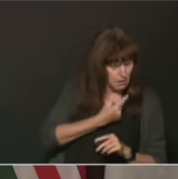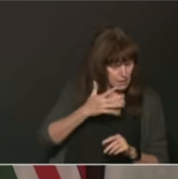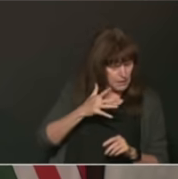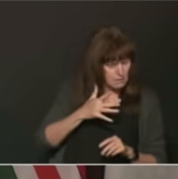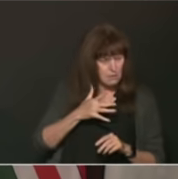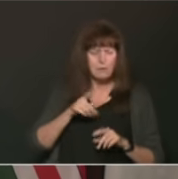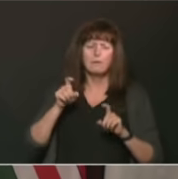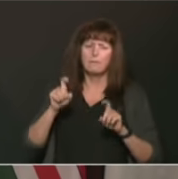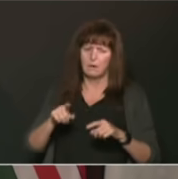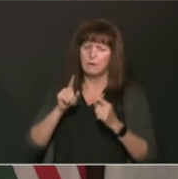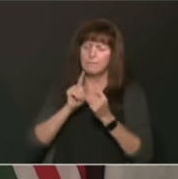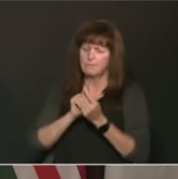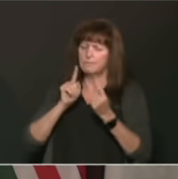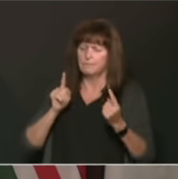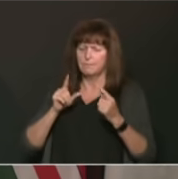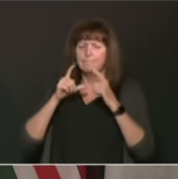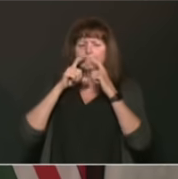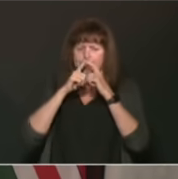distancing.